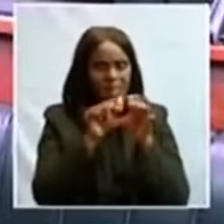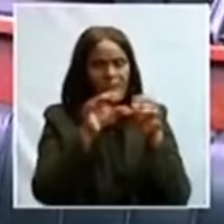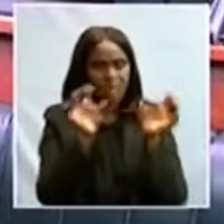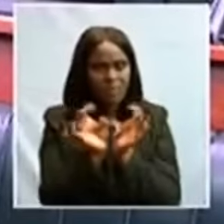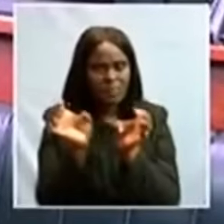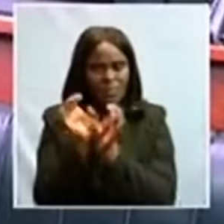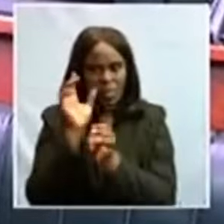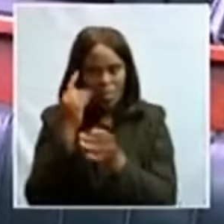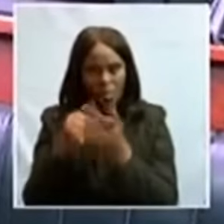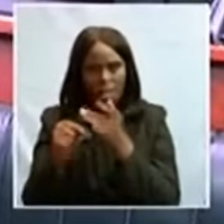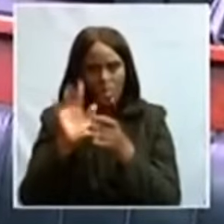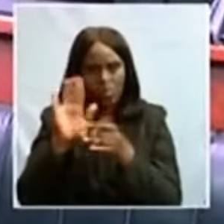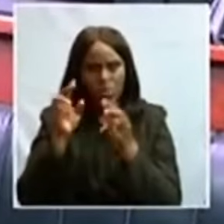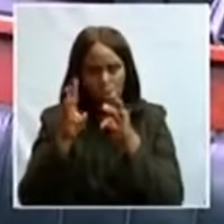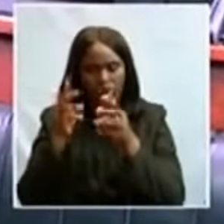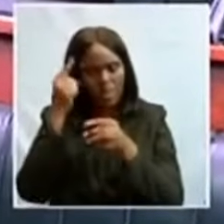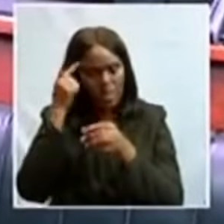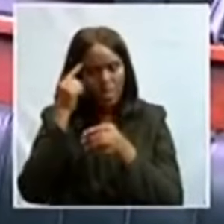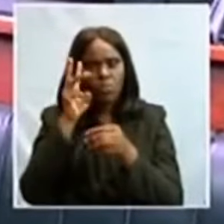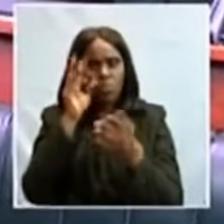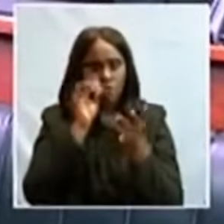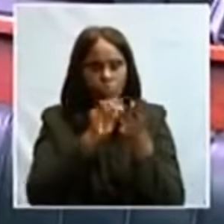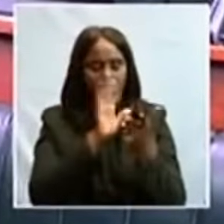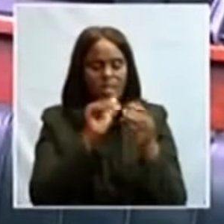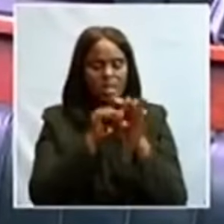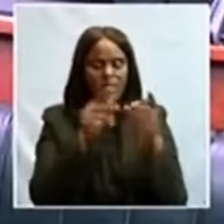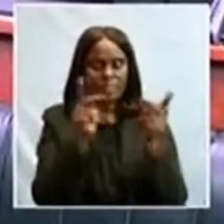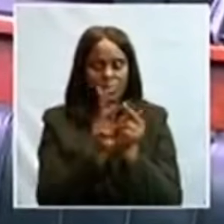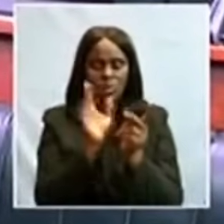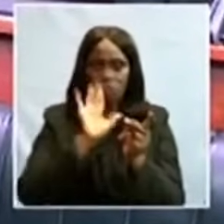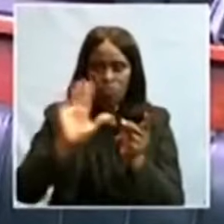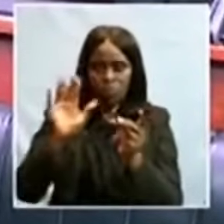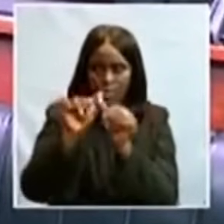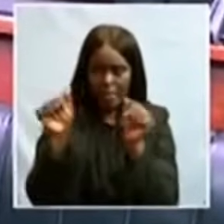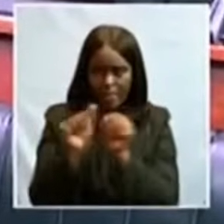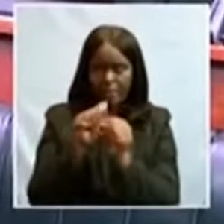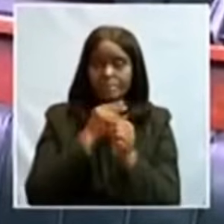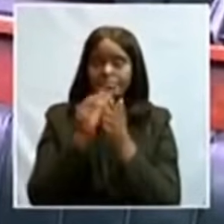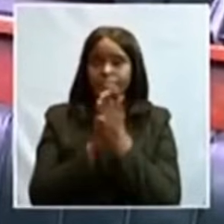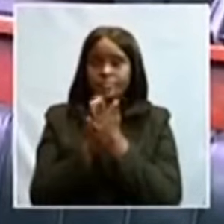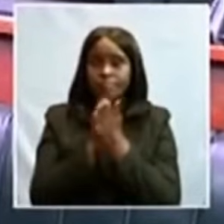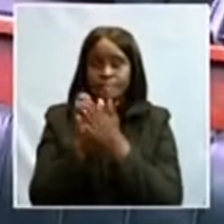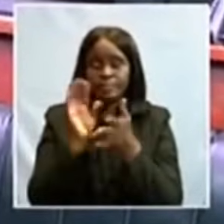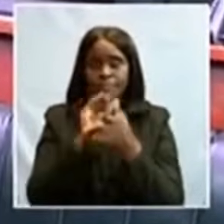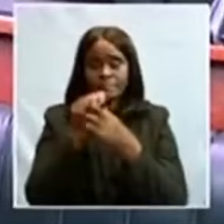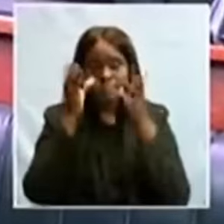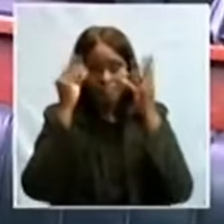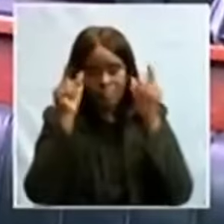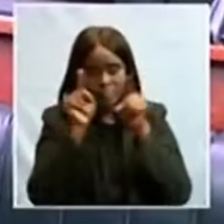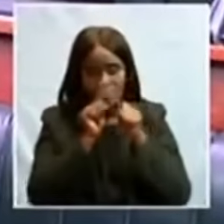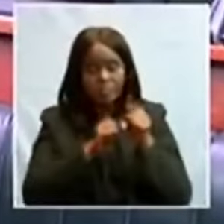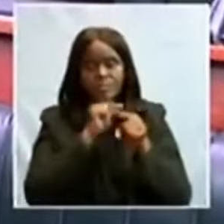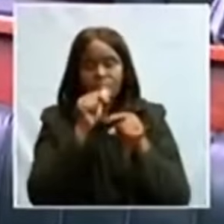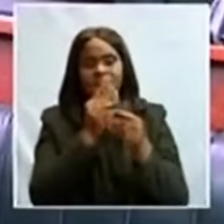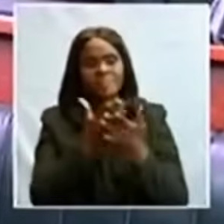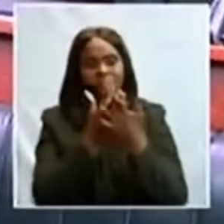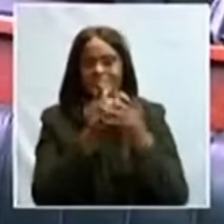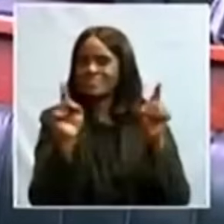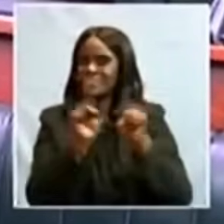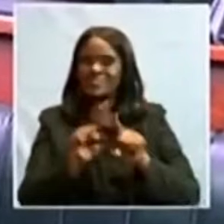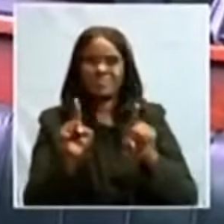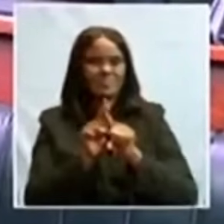What mechanism is government going to put into place that your area of interest or expertise is not going to present